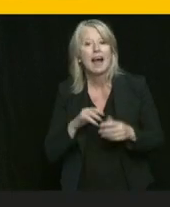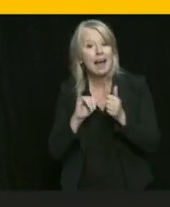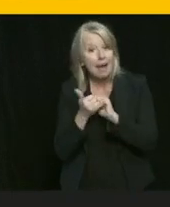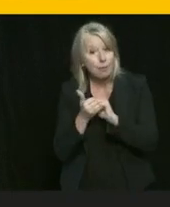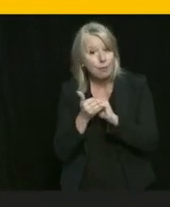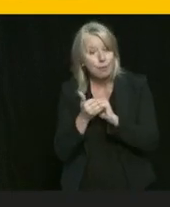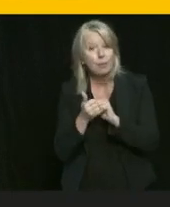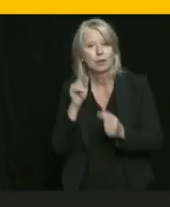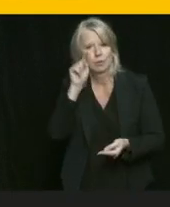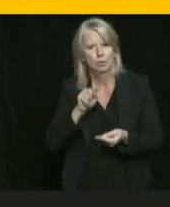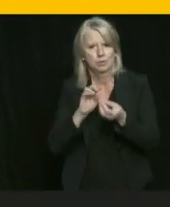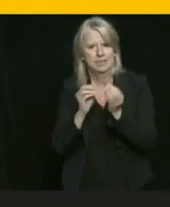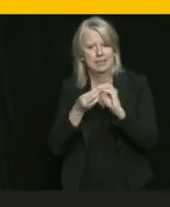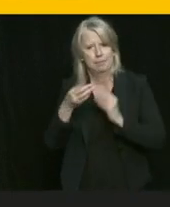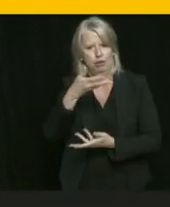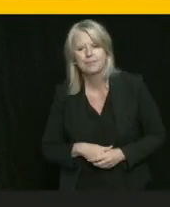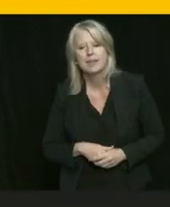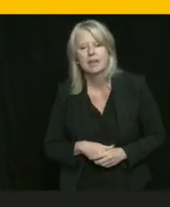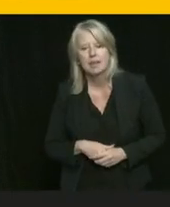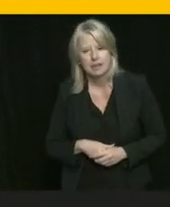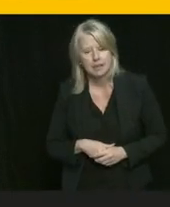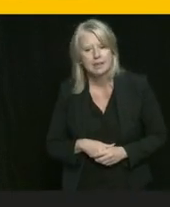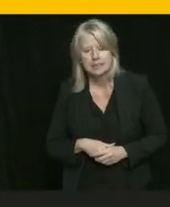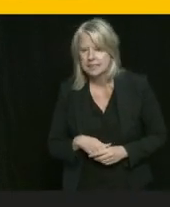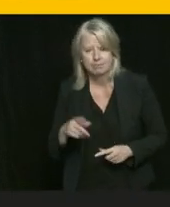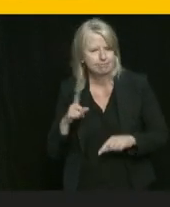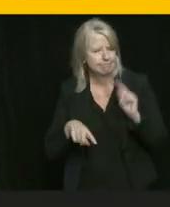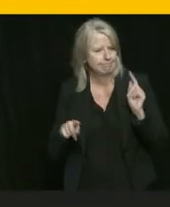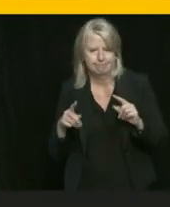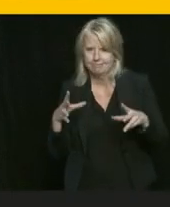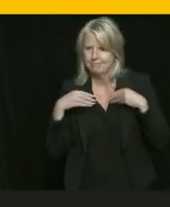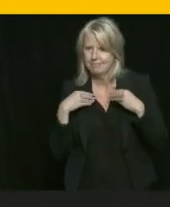to reduce contacts to the best of our ability.